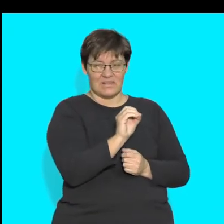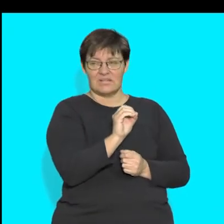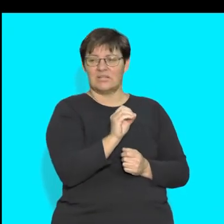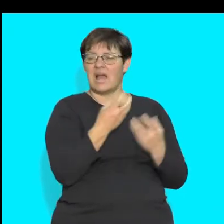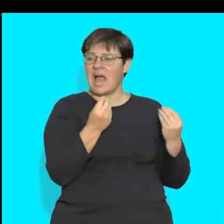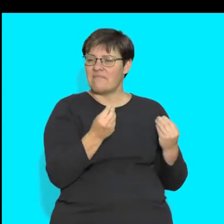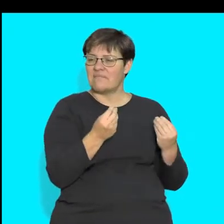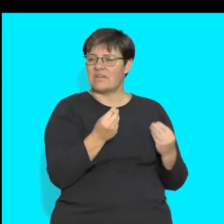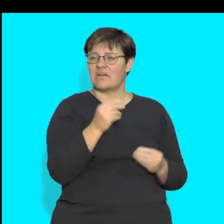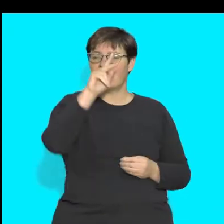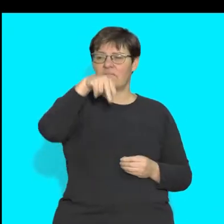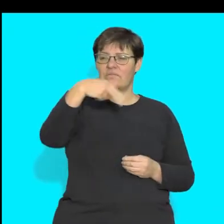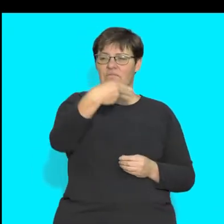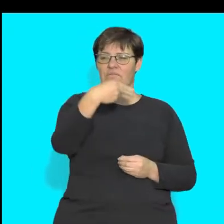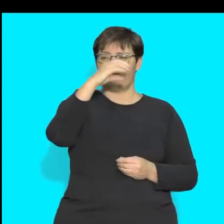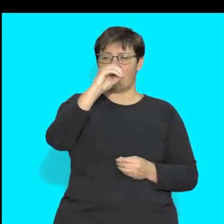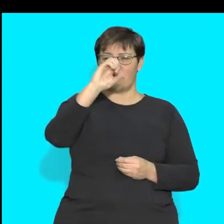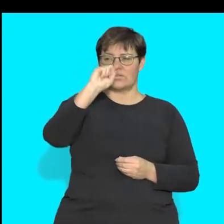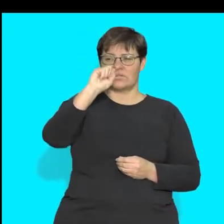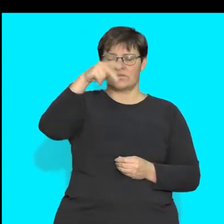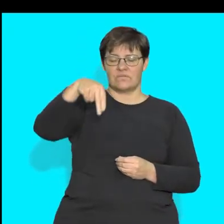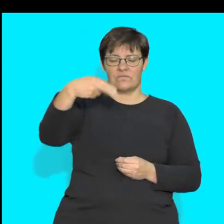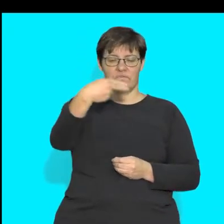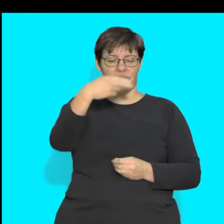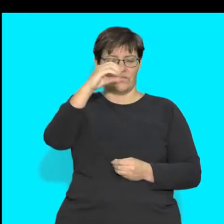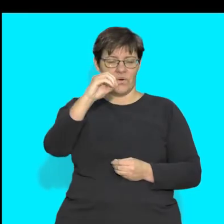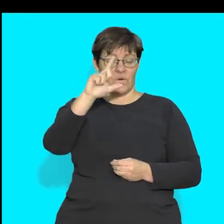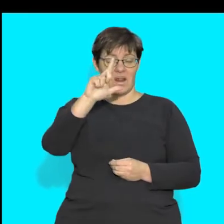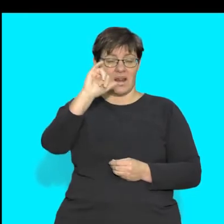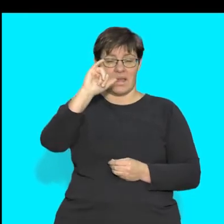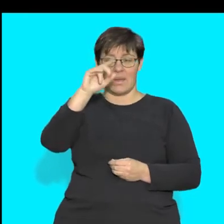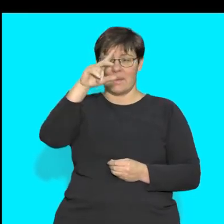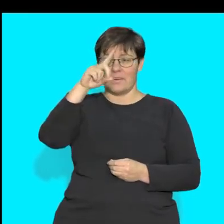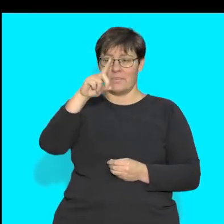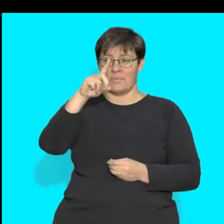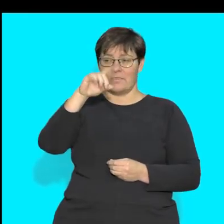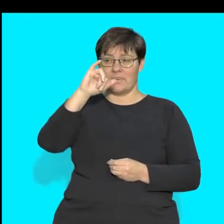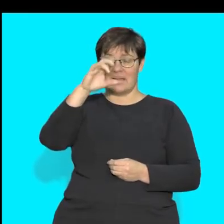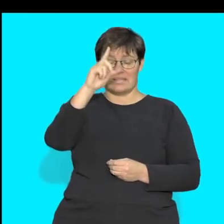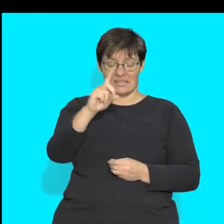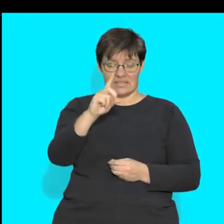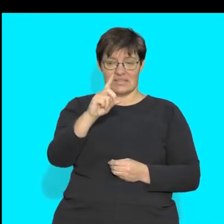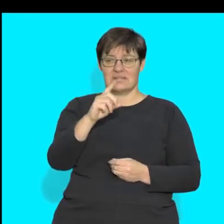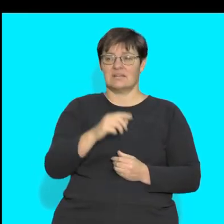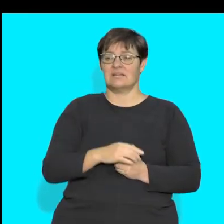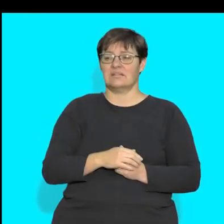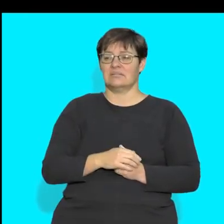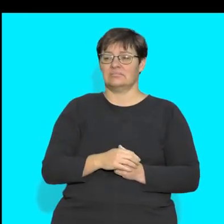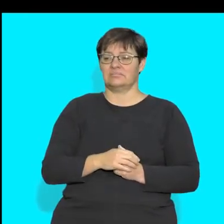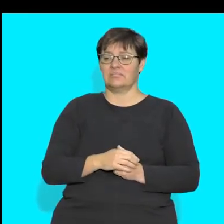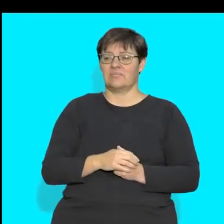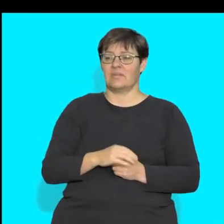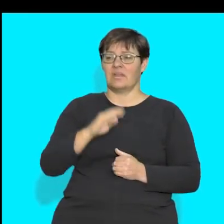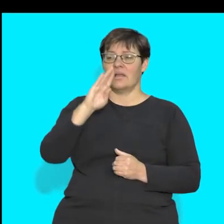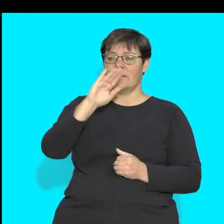a phospholipid bilayer. What does that mean? They're made up of a phosphate and a